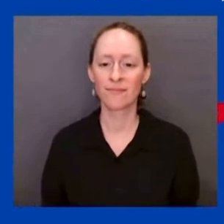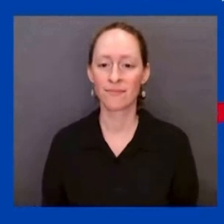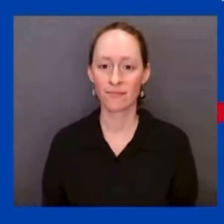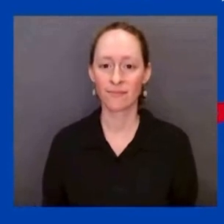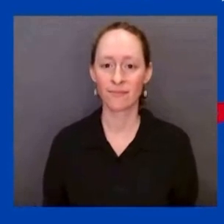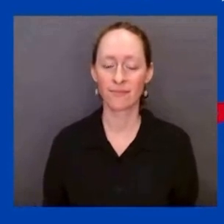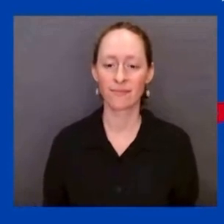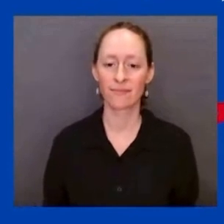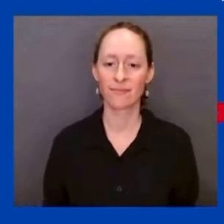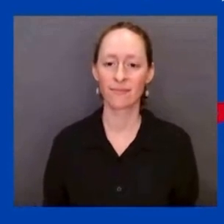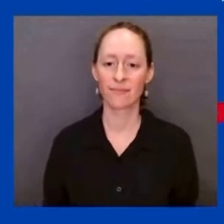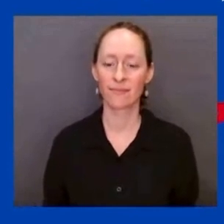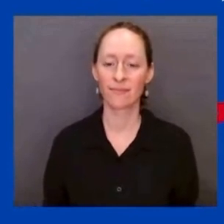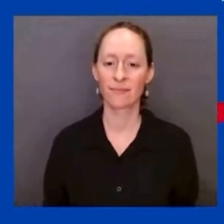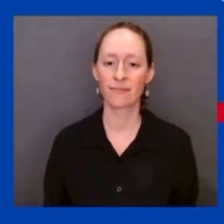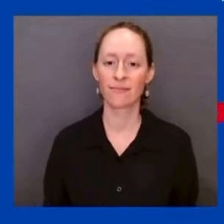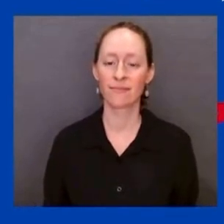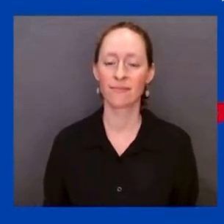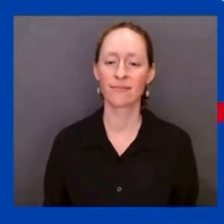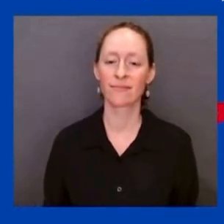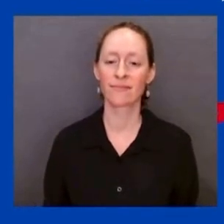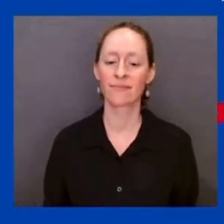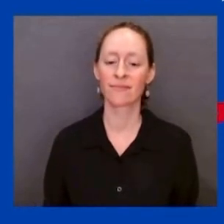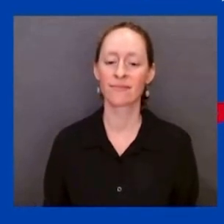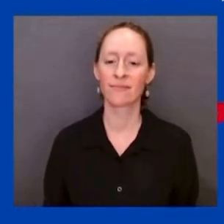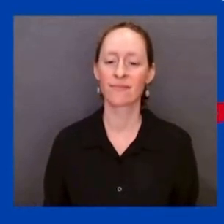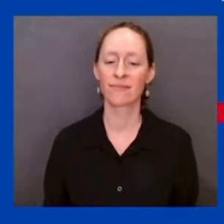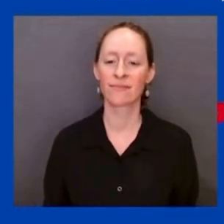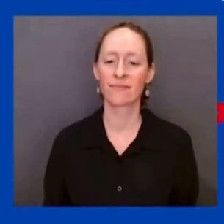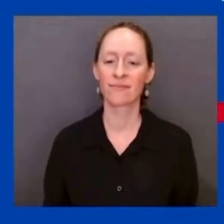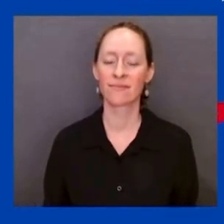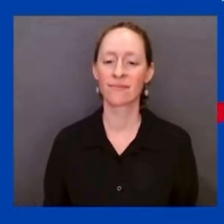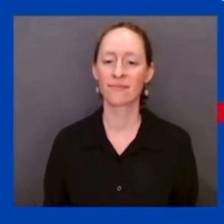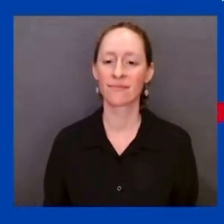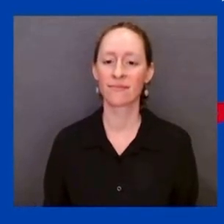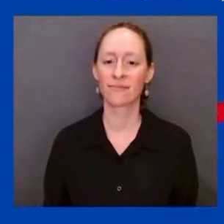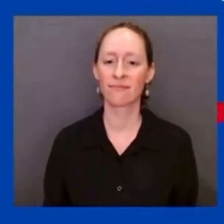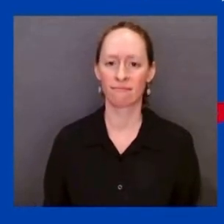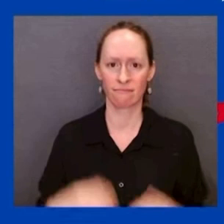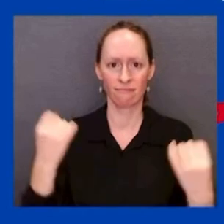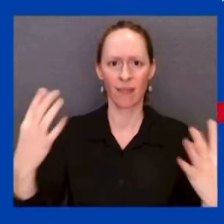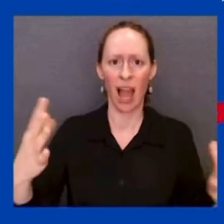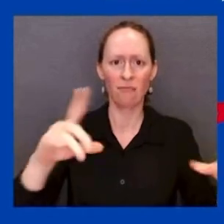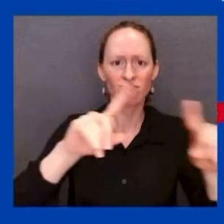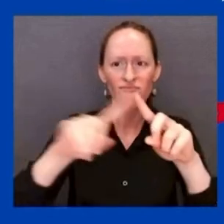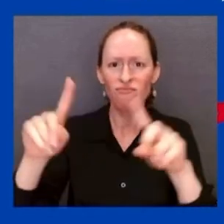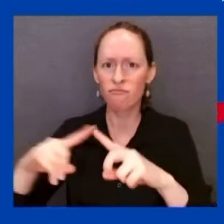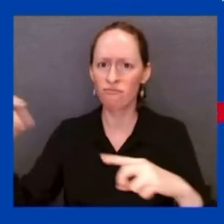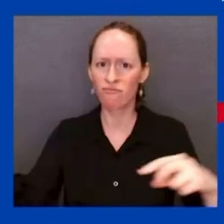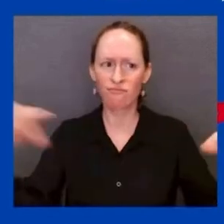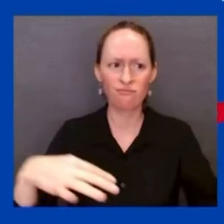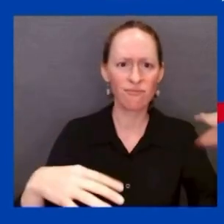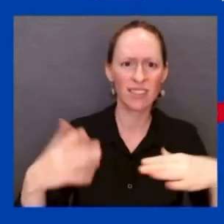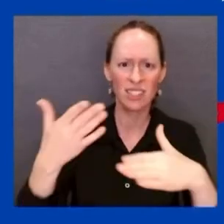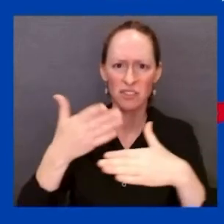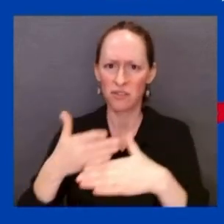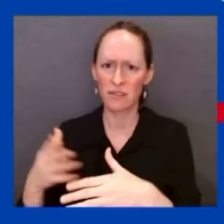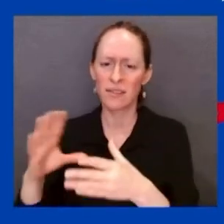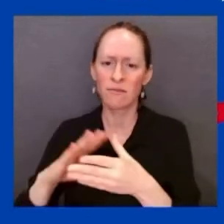had stronger partners in the White House than President Biden and our NEA